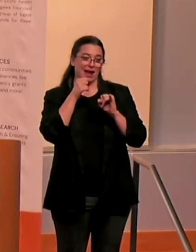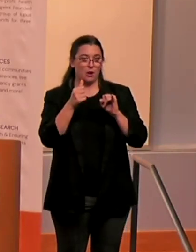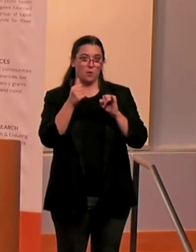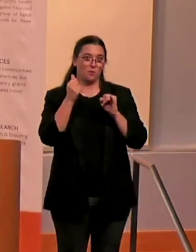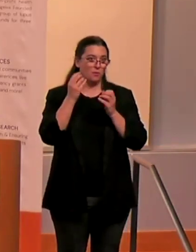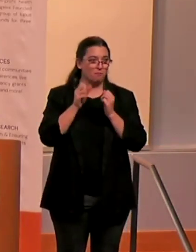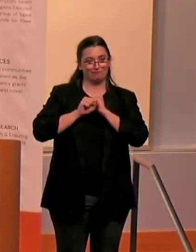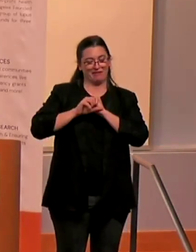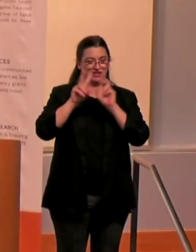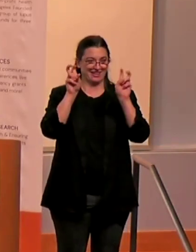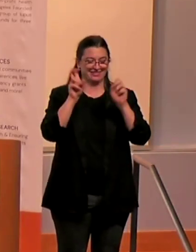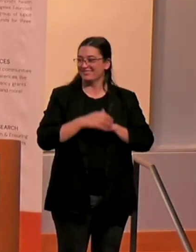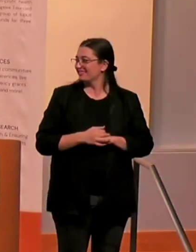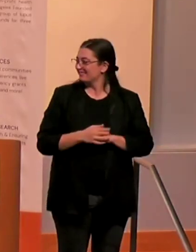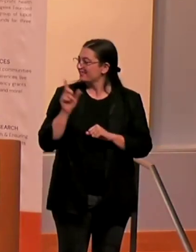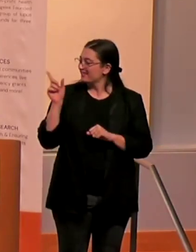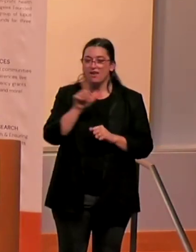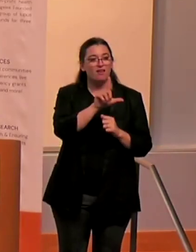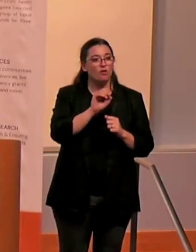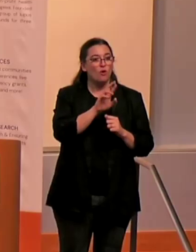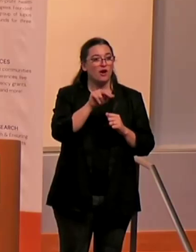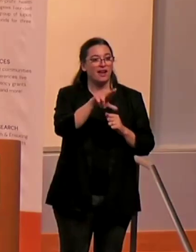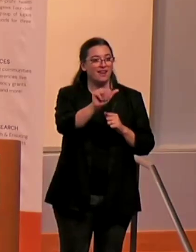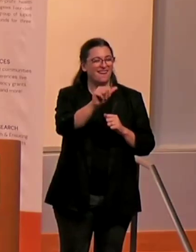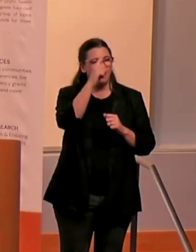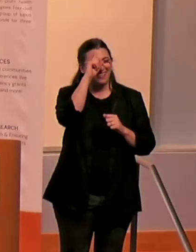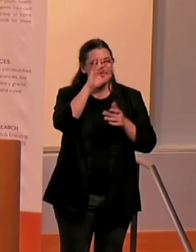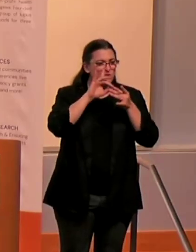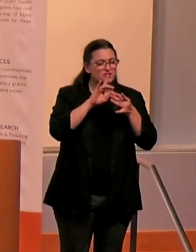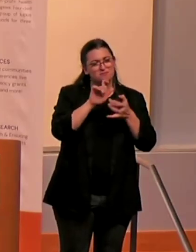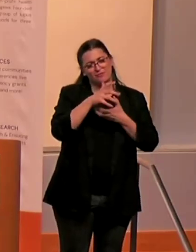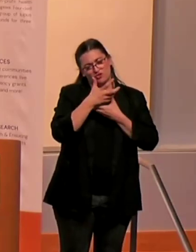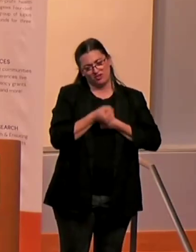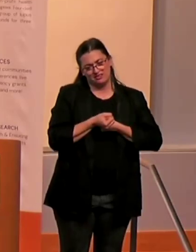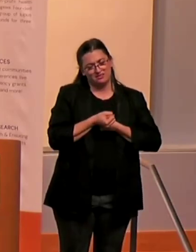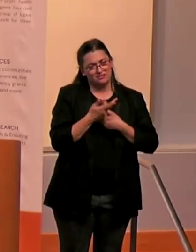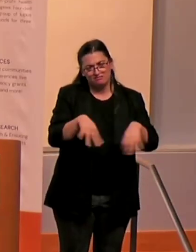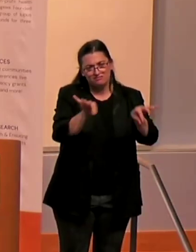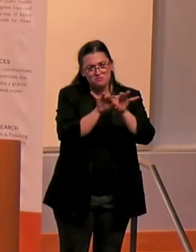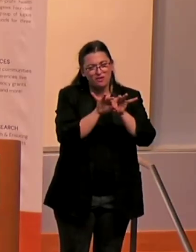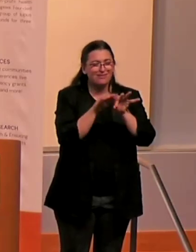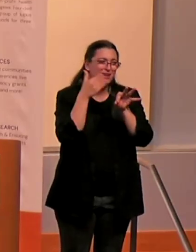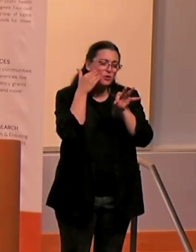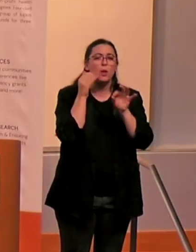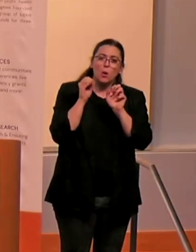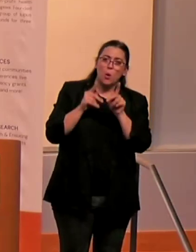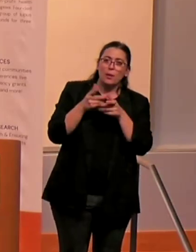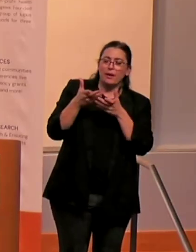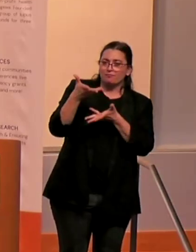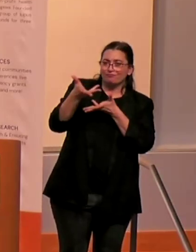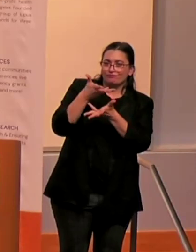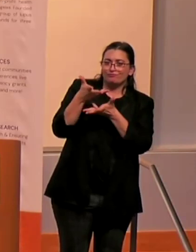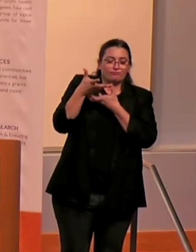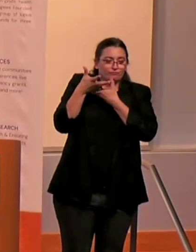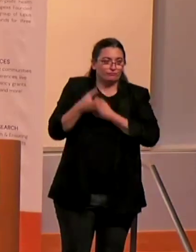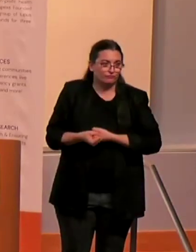Yeah, I would say in relationships, there has to be some trust, right? Like once I feel like, okay, like you've earned my trust, I